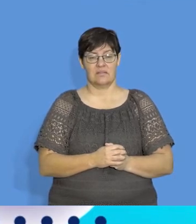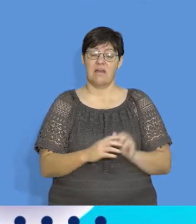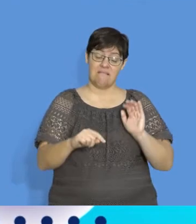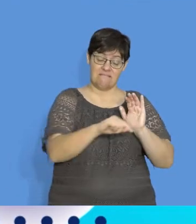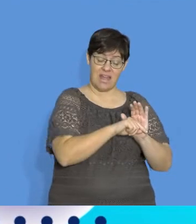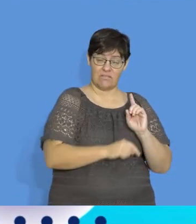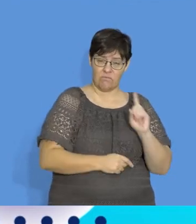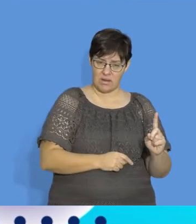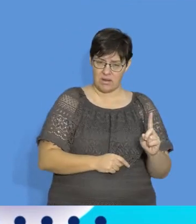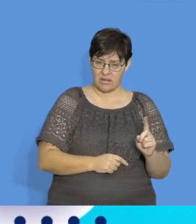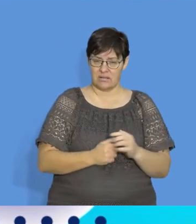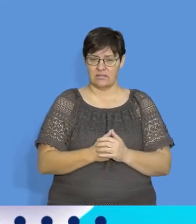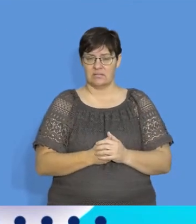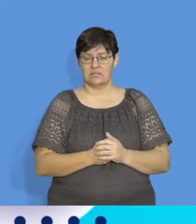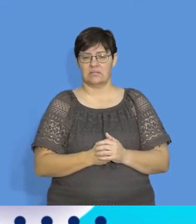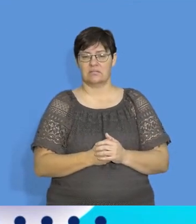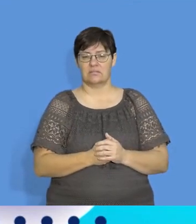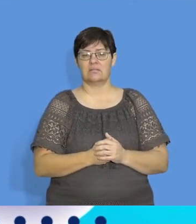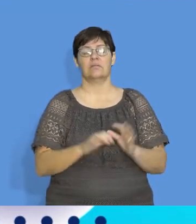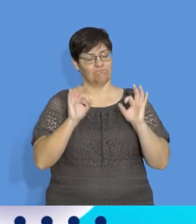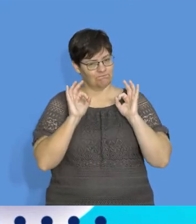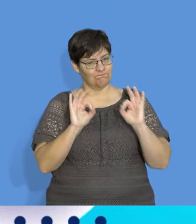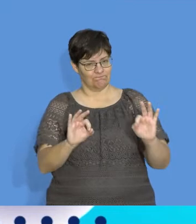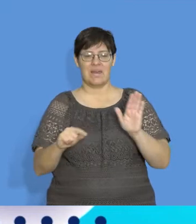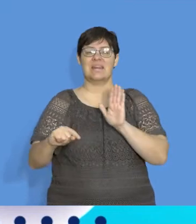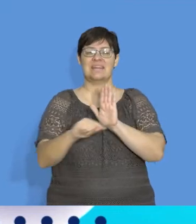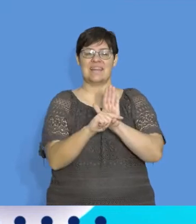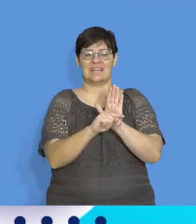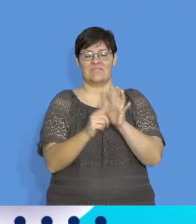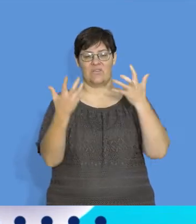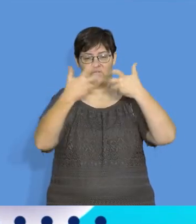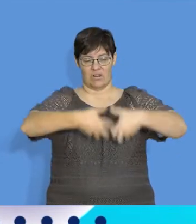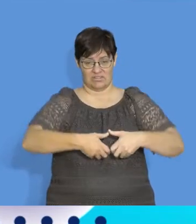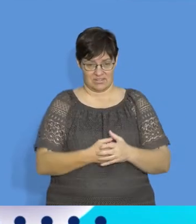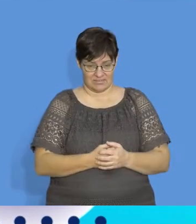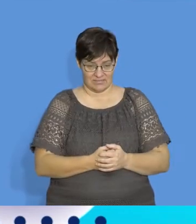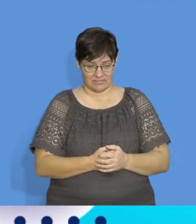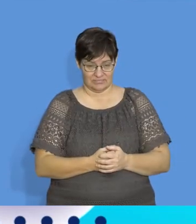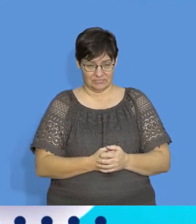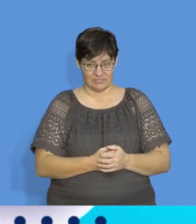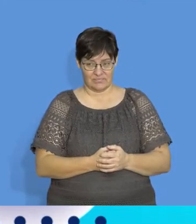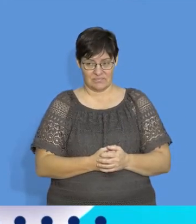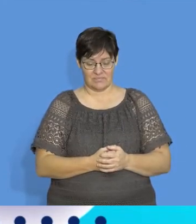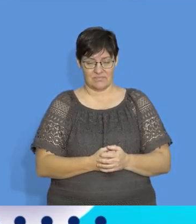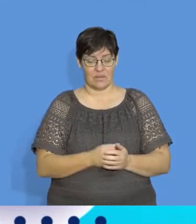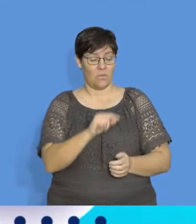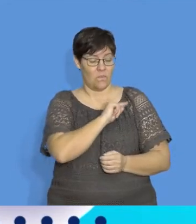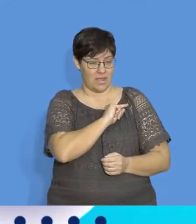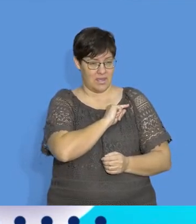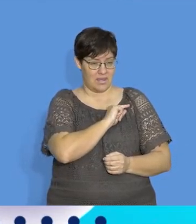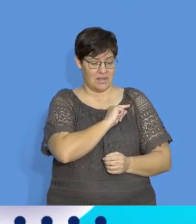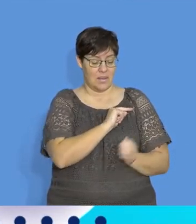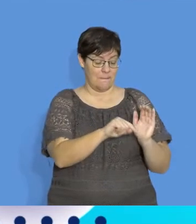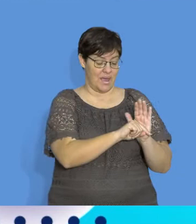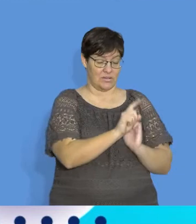If correlation is -1, it's a perfect negative correlation. Are we together? So because